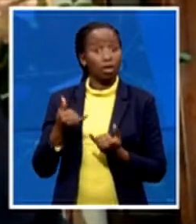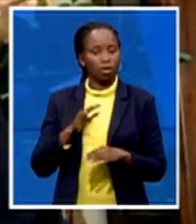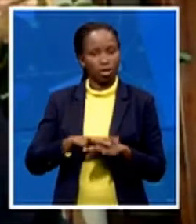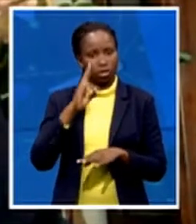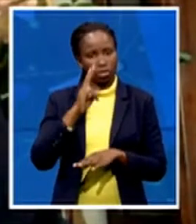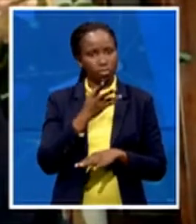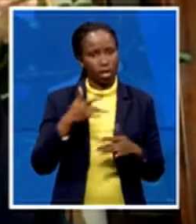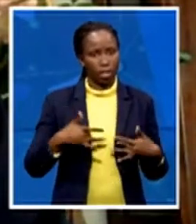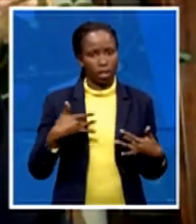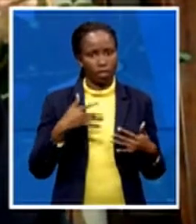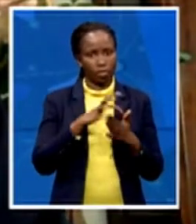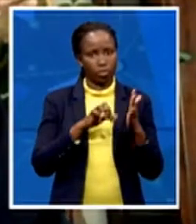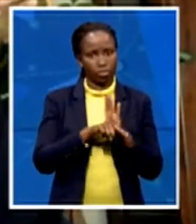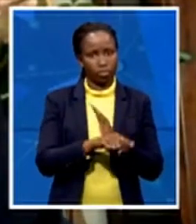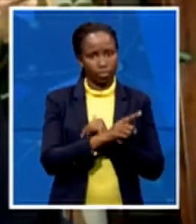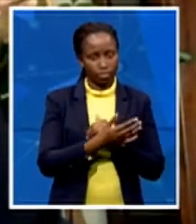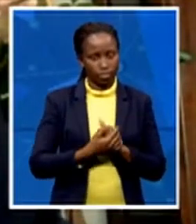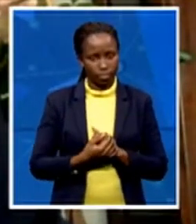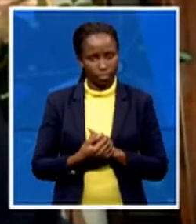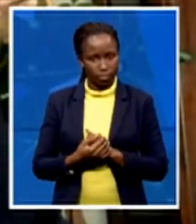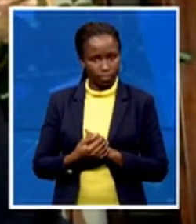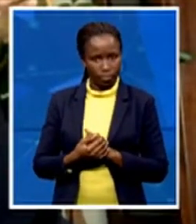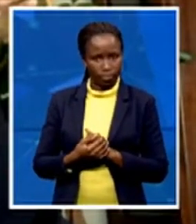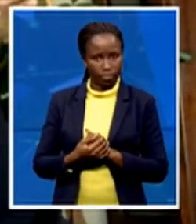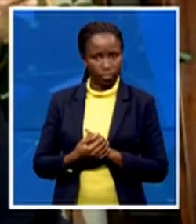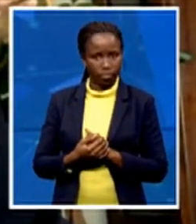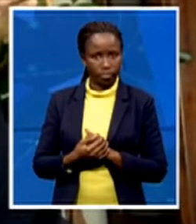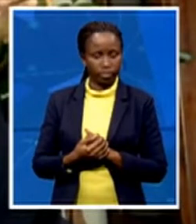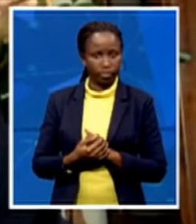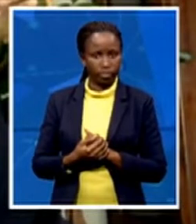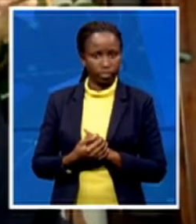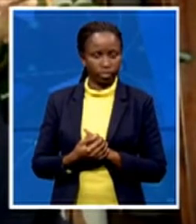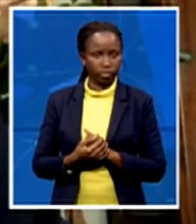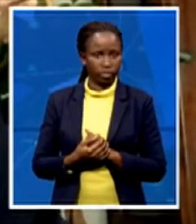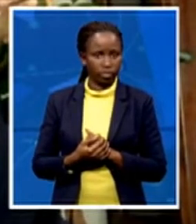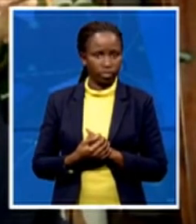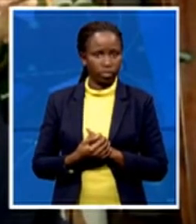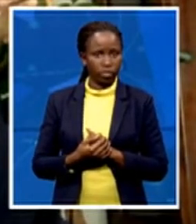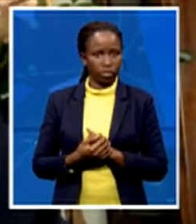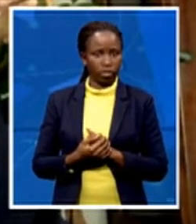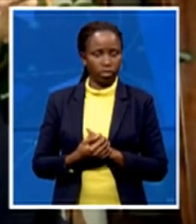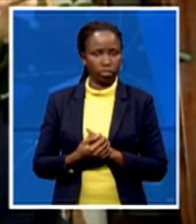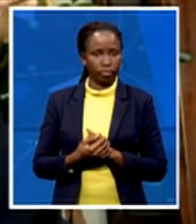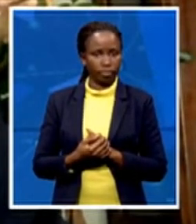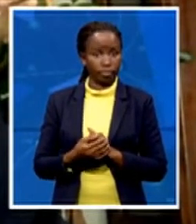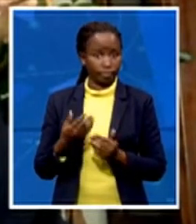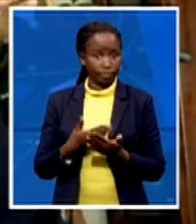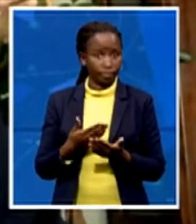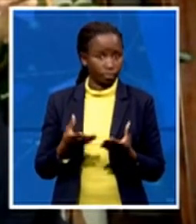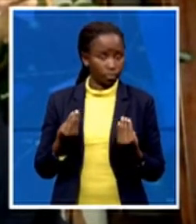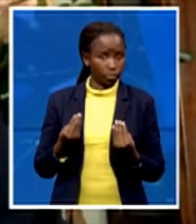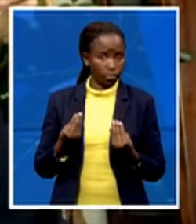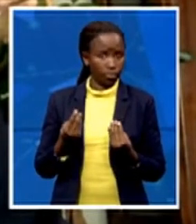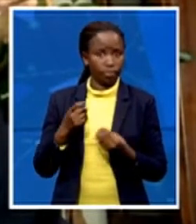Sort of going or piling up one on top of each other, it really is starting to put pressure on the system, and we really